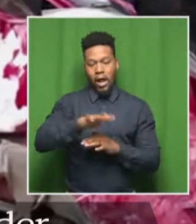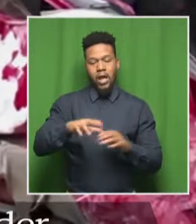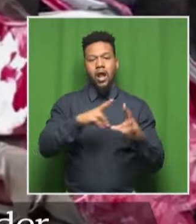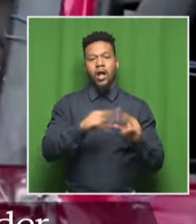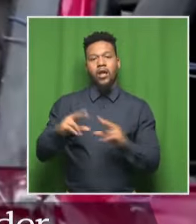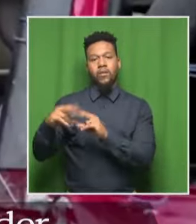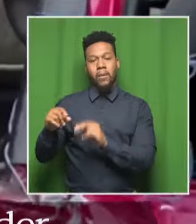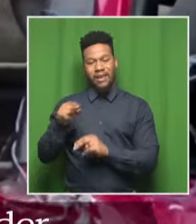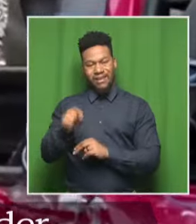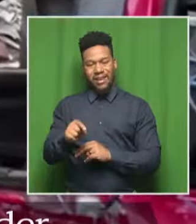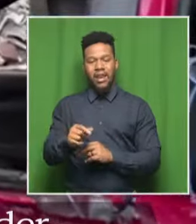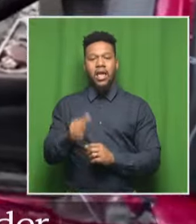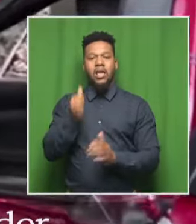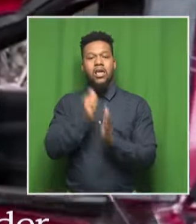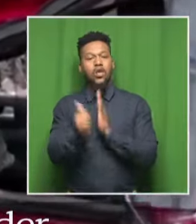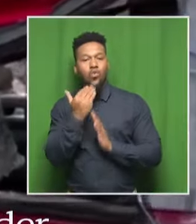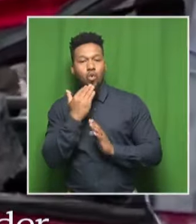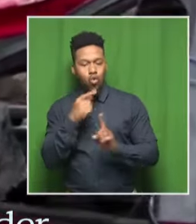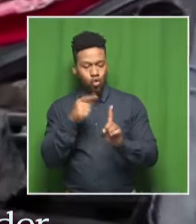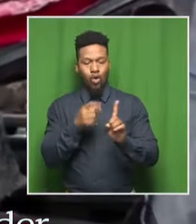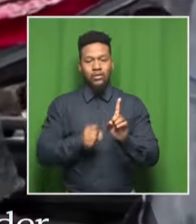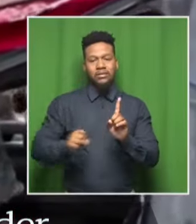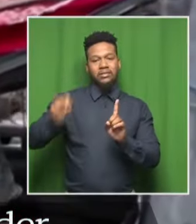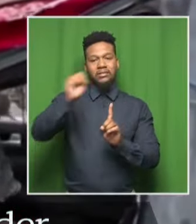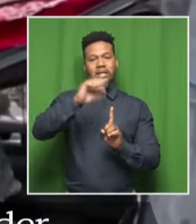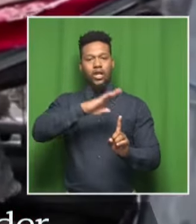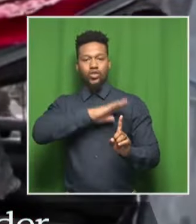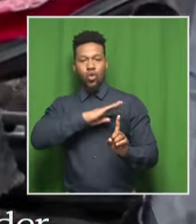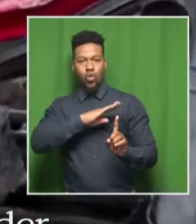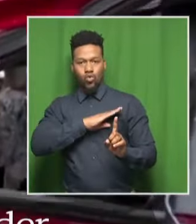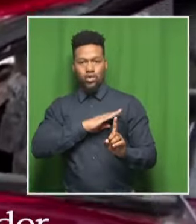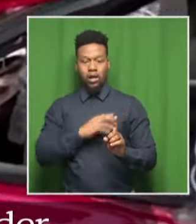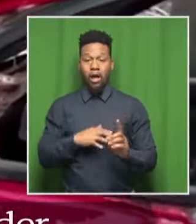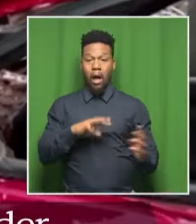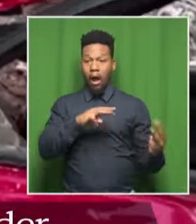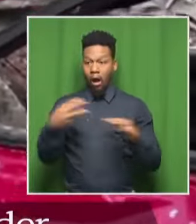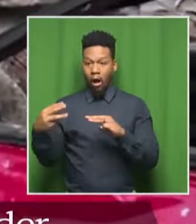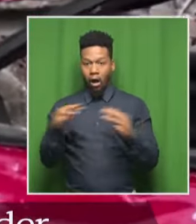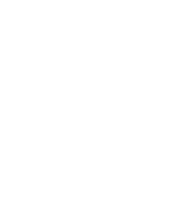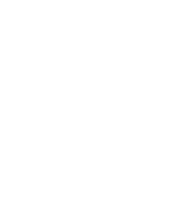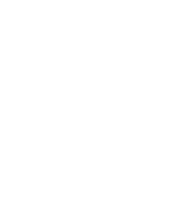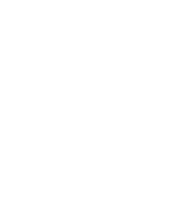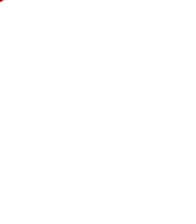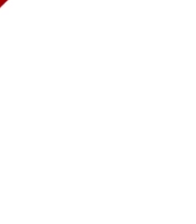a senior Hezbollah commander as cross-border attacks by both sides continue.